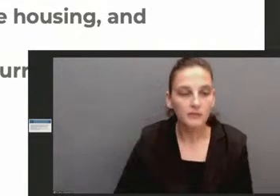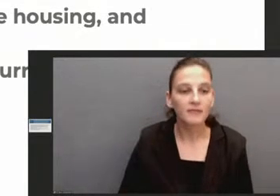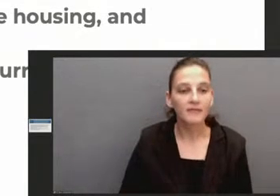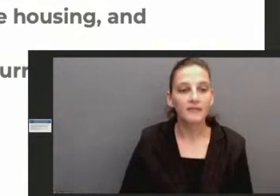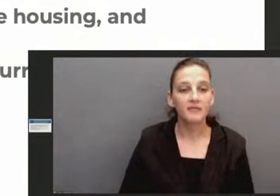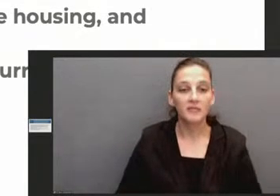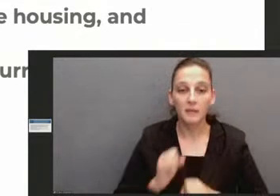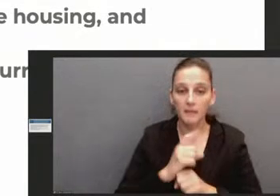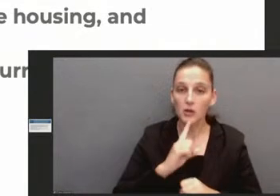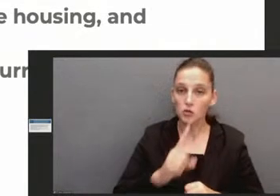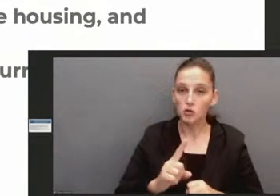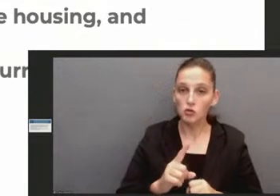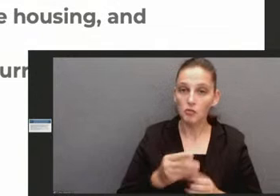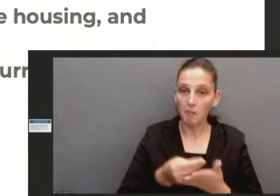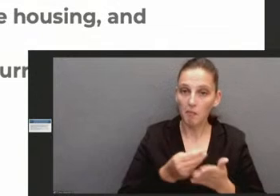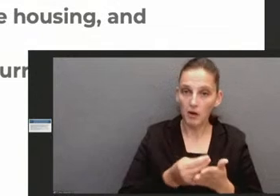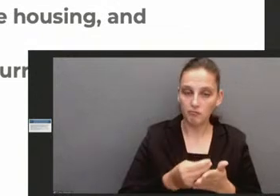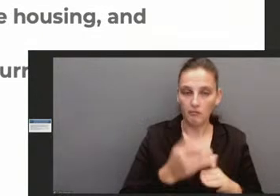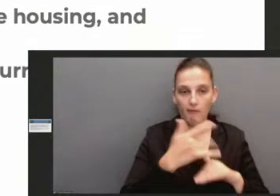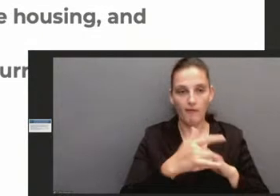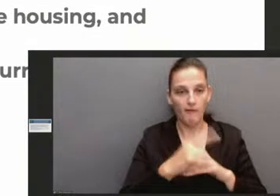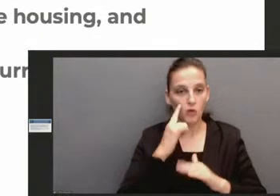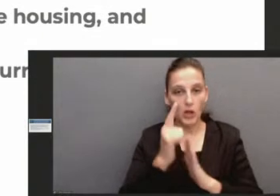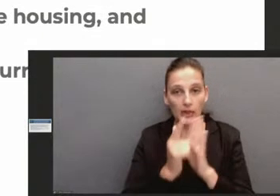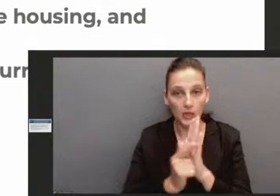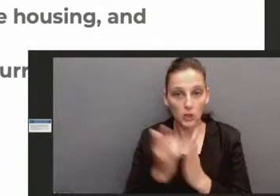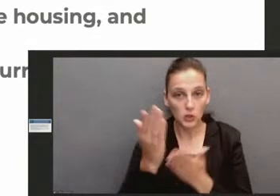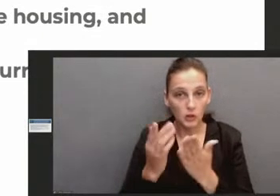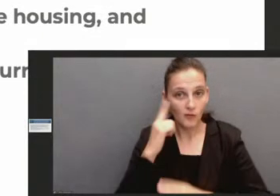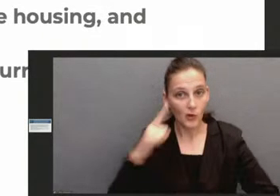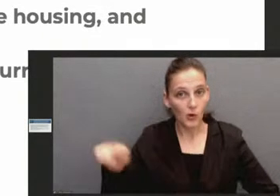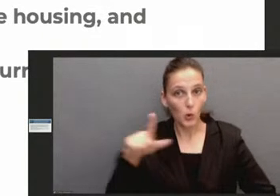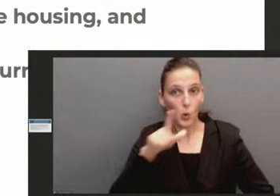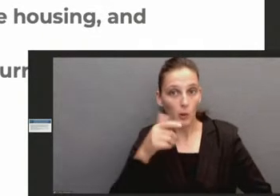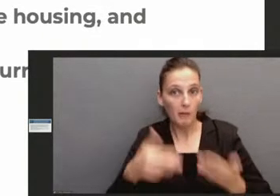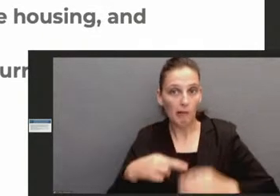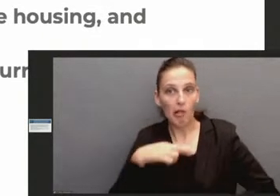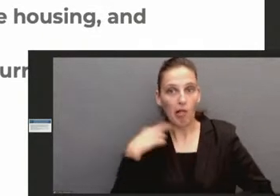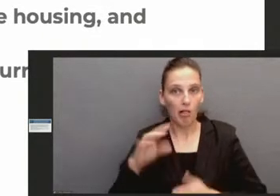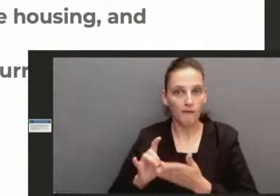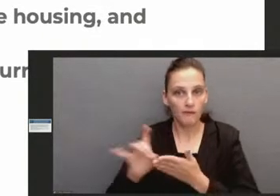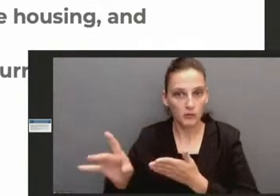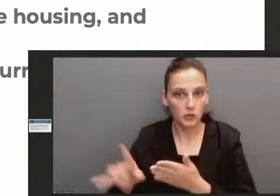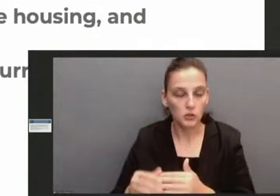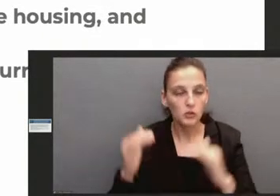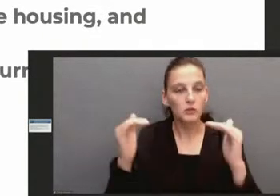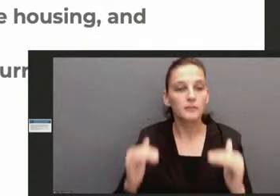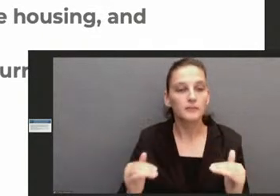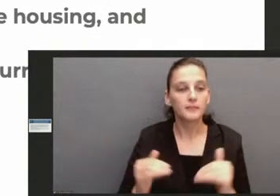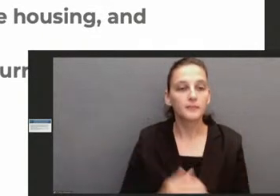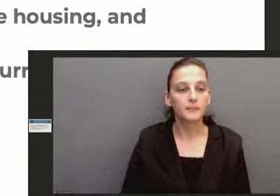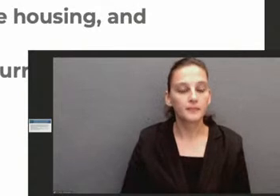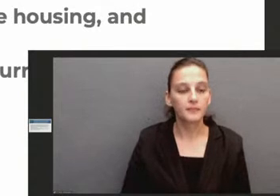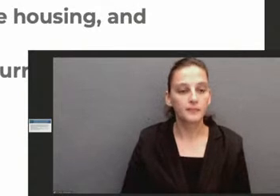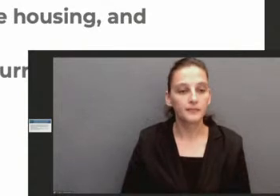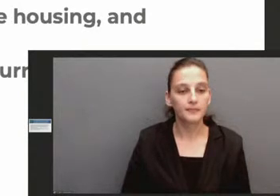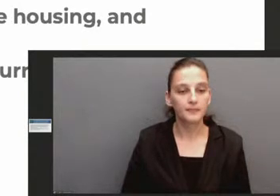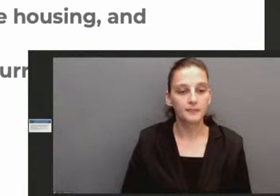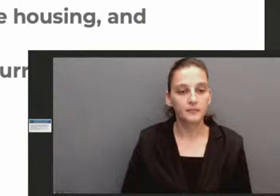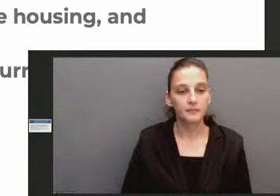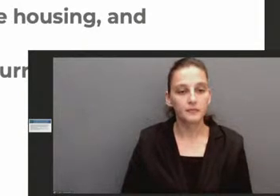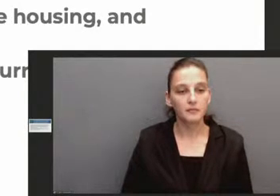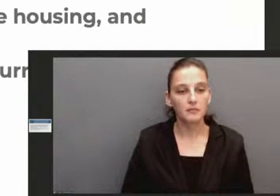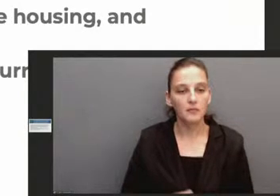for legal services for those who are facing eviction. And the second is to